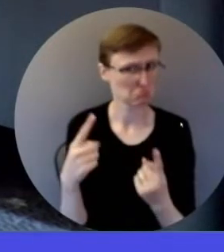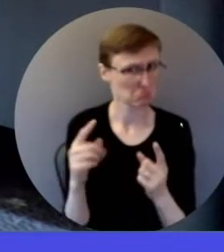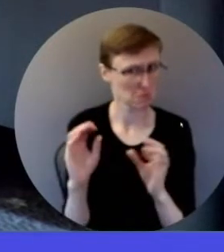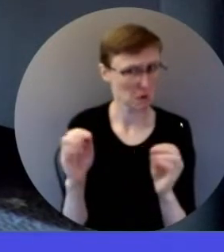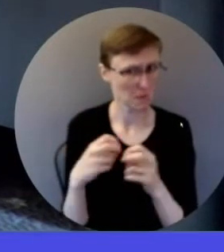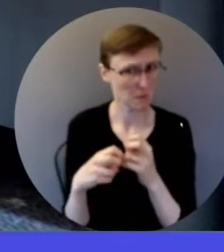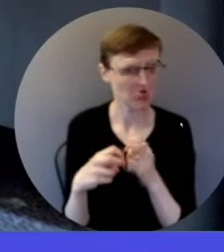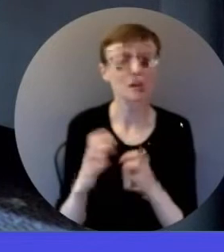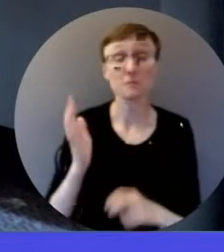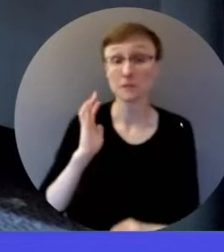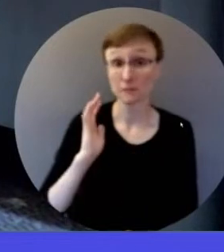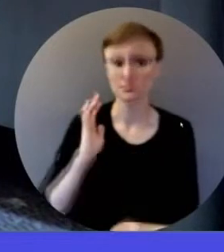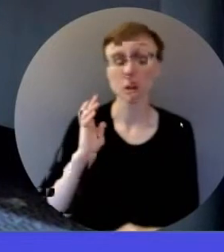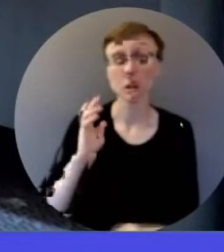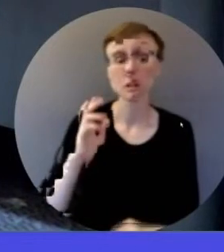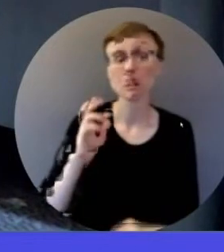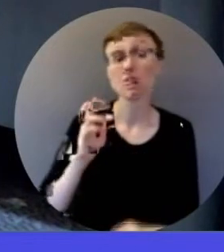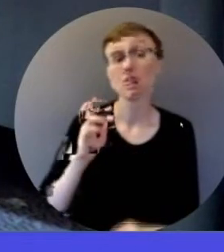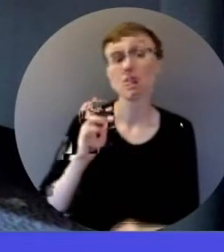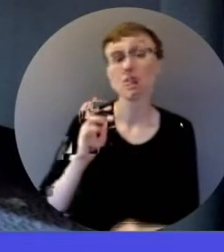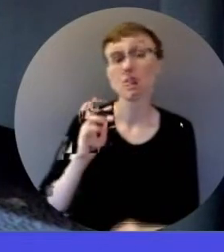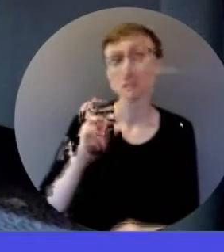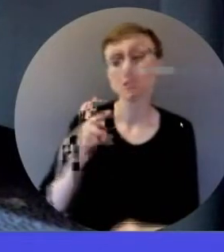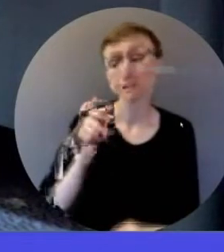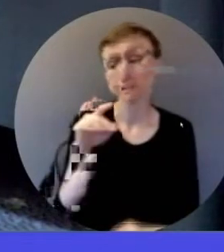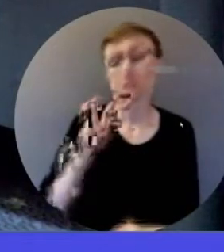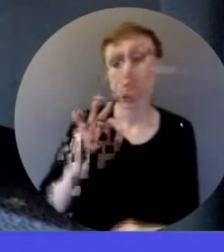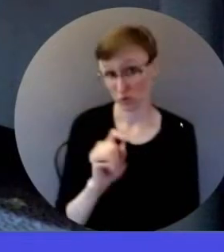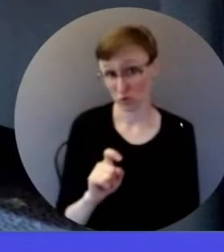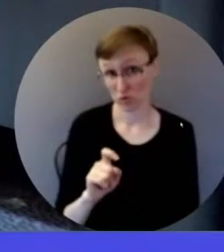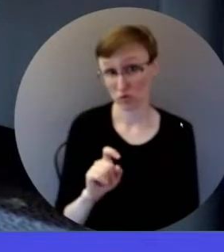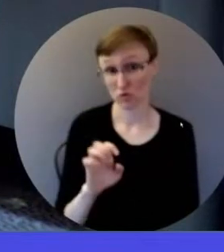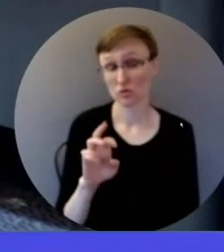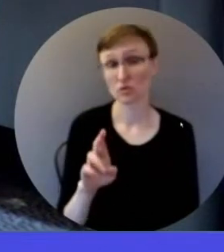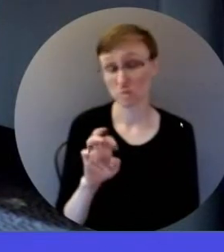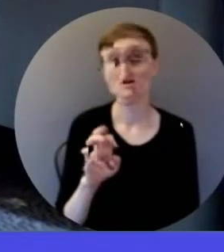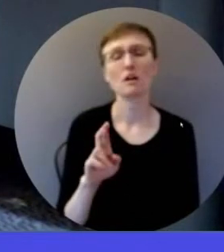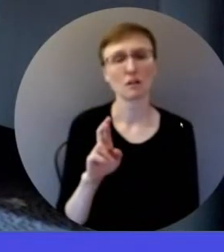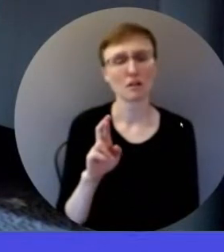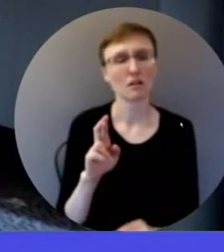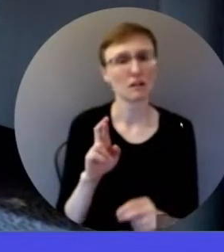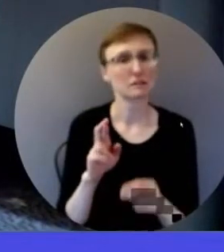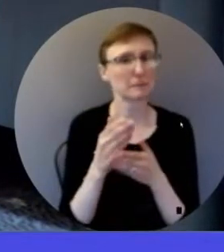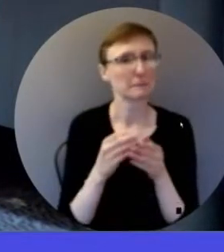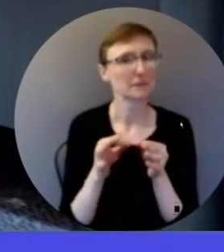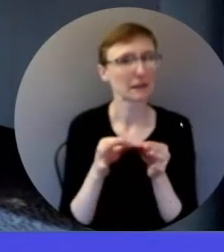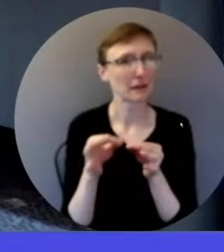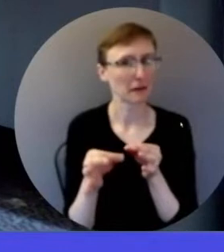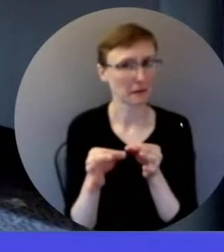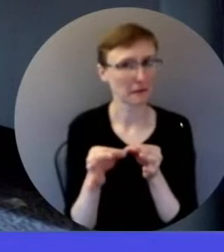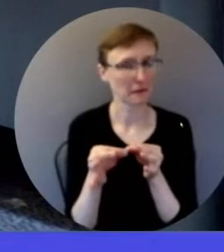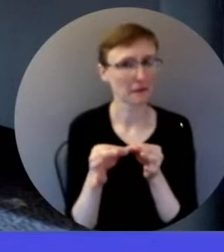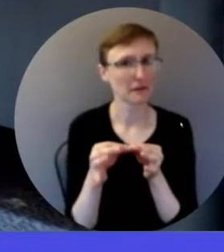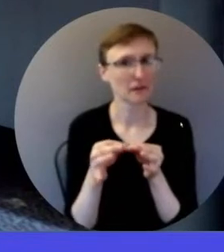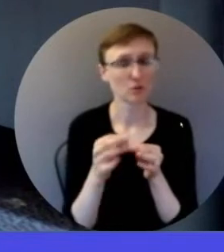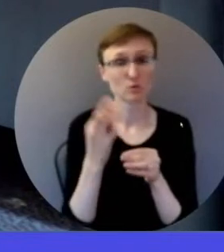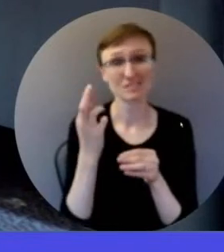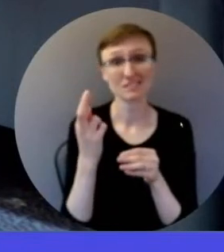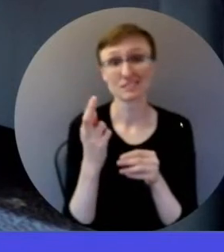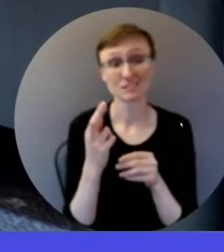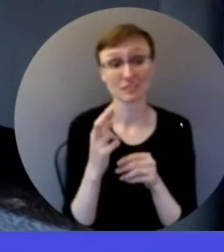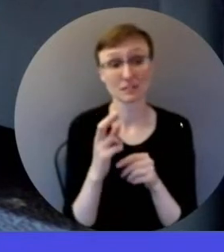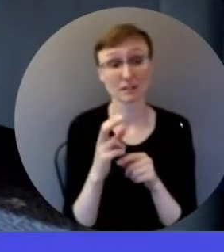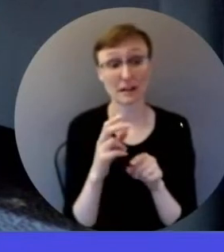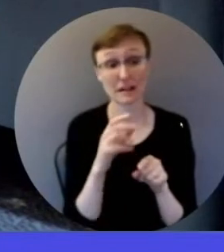and I've said this before, there was a bit of a delay, and because it is the only product that can be used for people 12 and 12